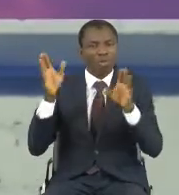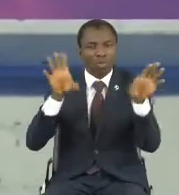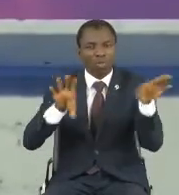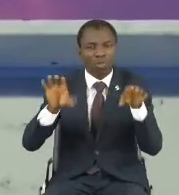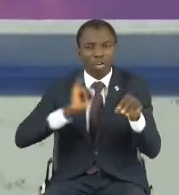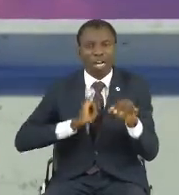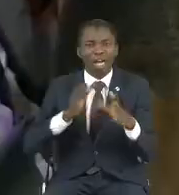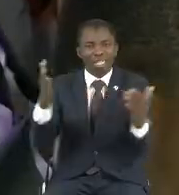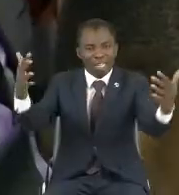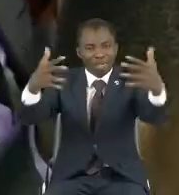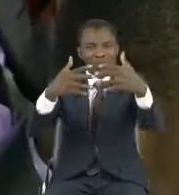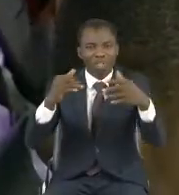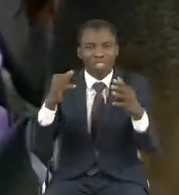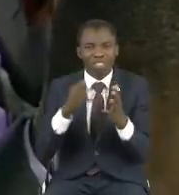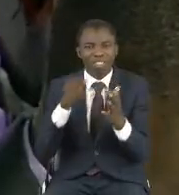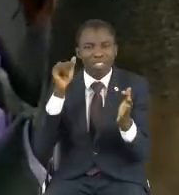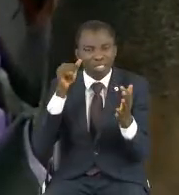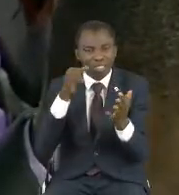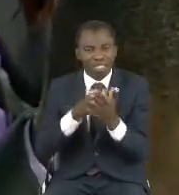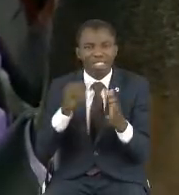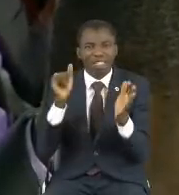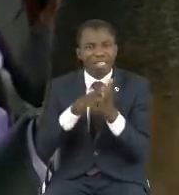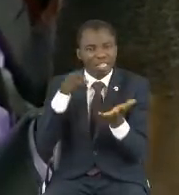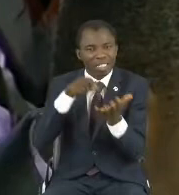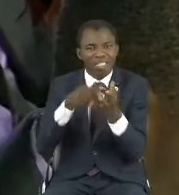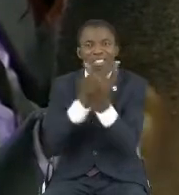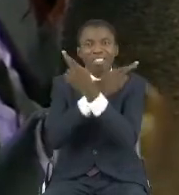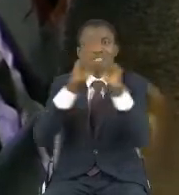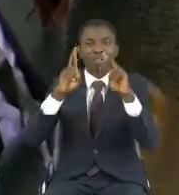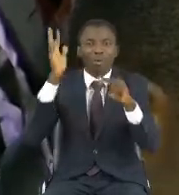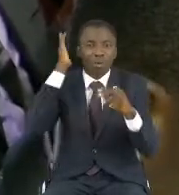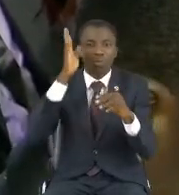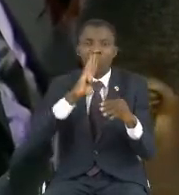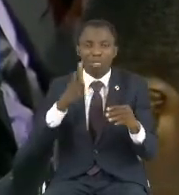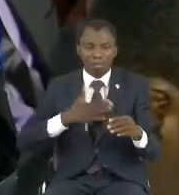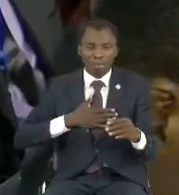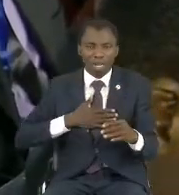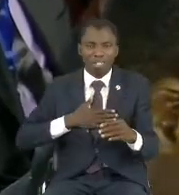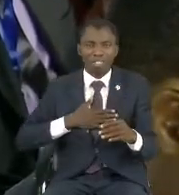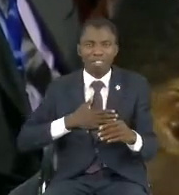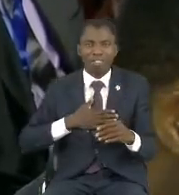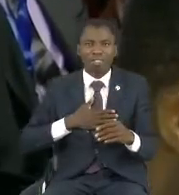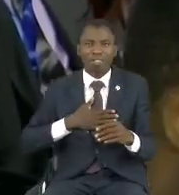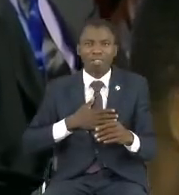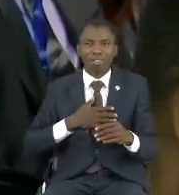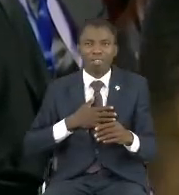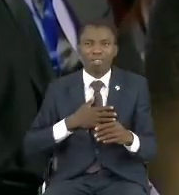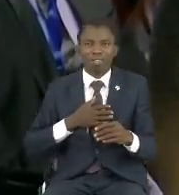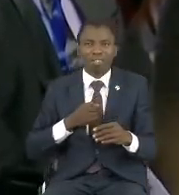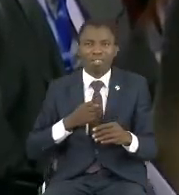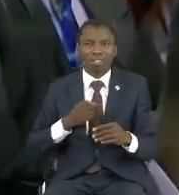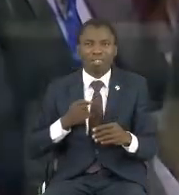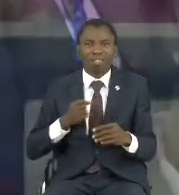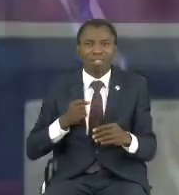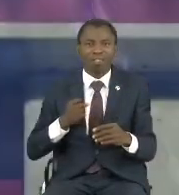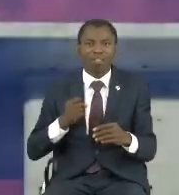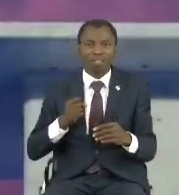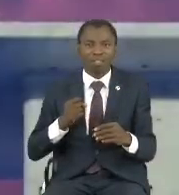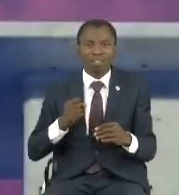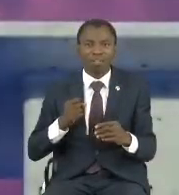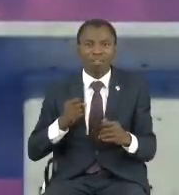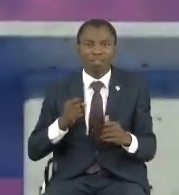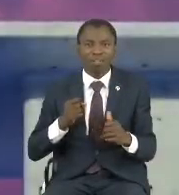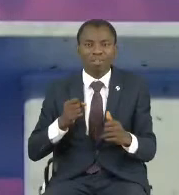that this redemption will be mine? All you need to do is just say yes to the Lord.